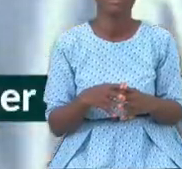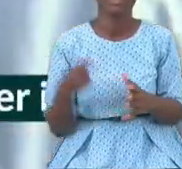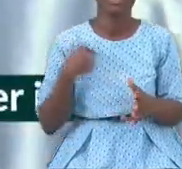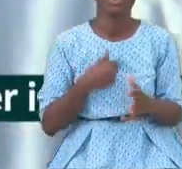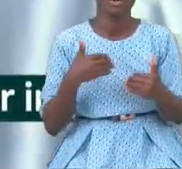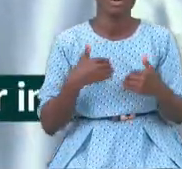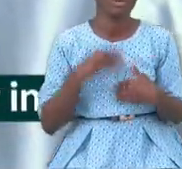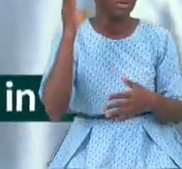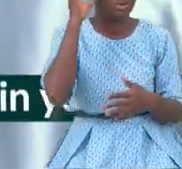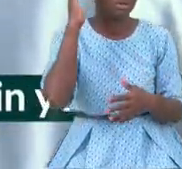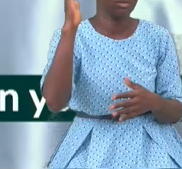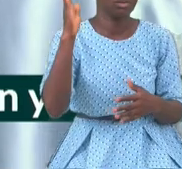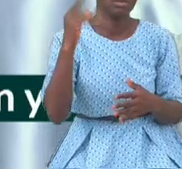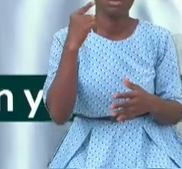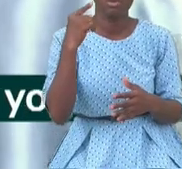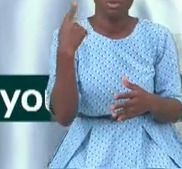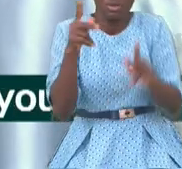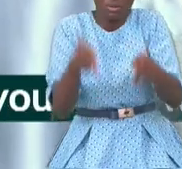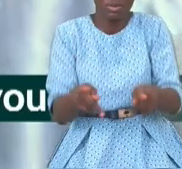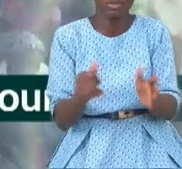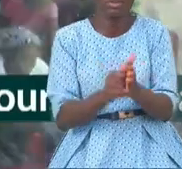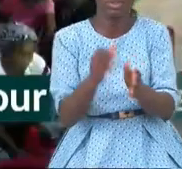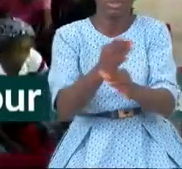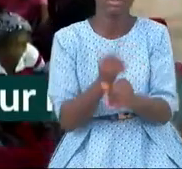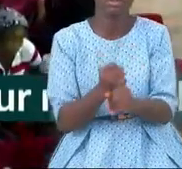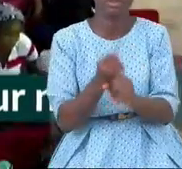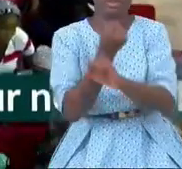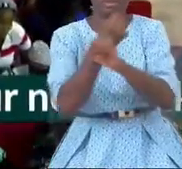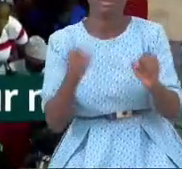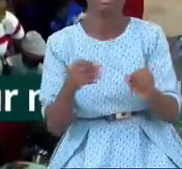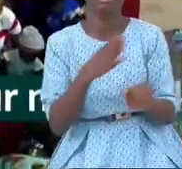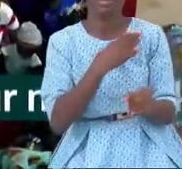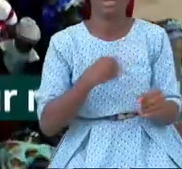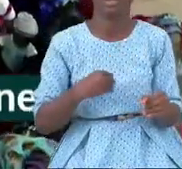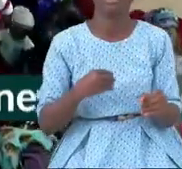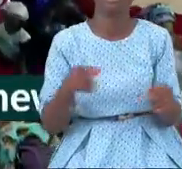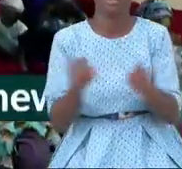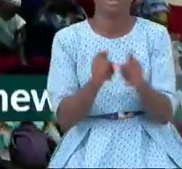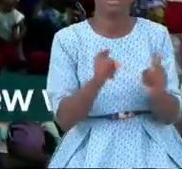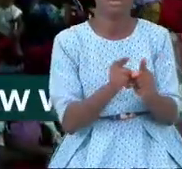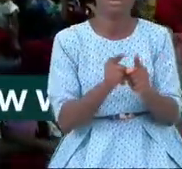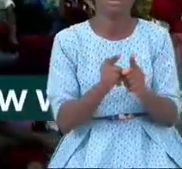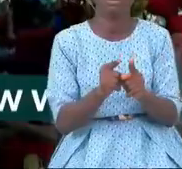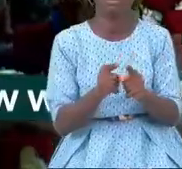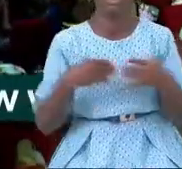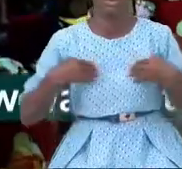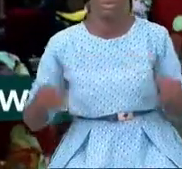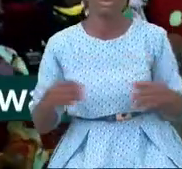So after you are done with the counselors, Just talk to God about your